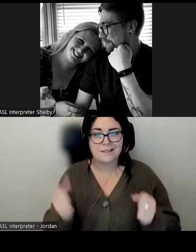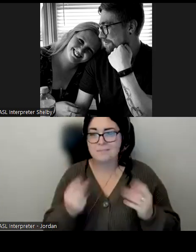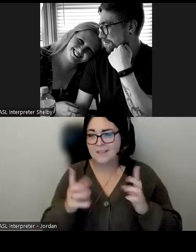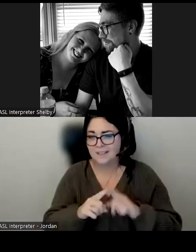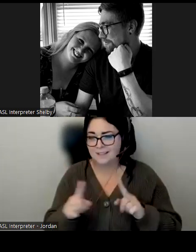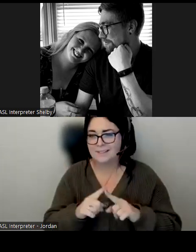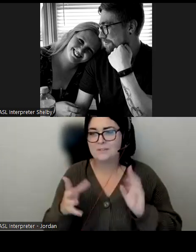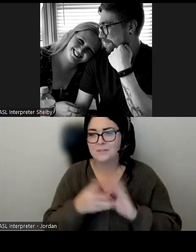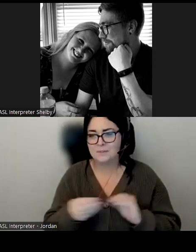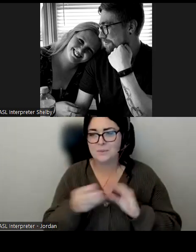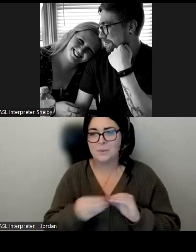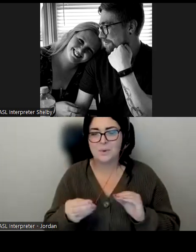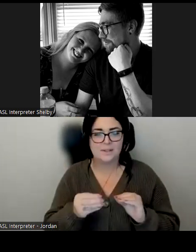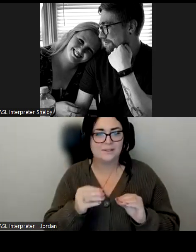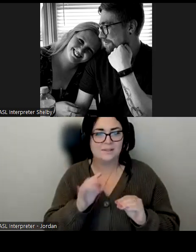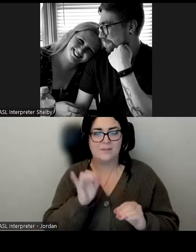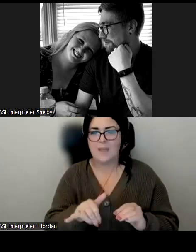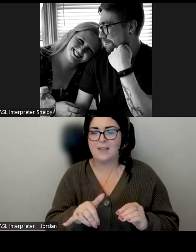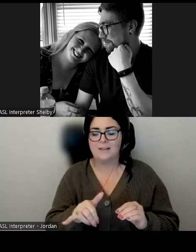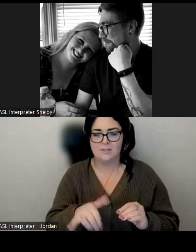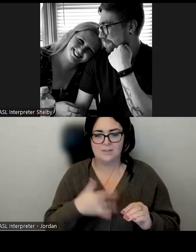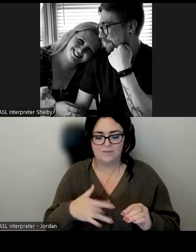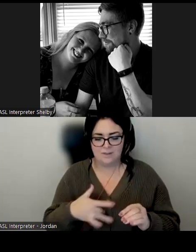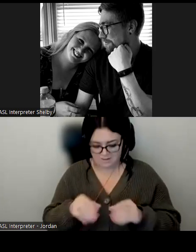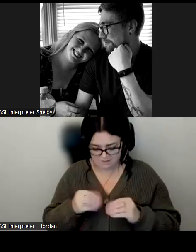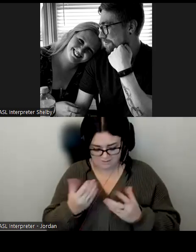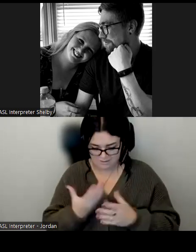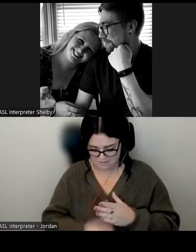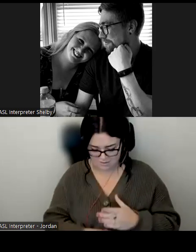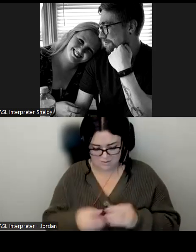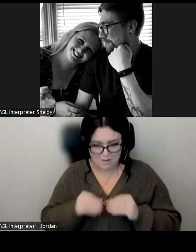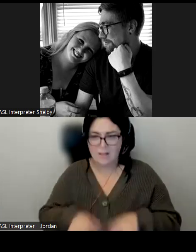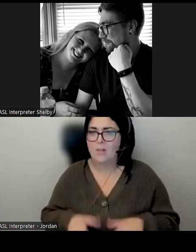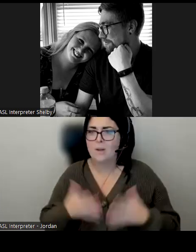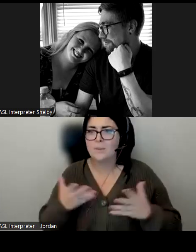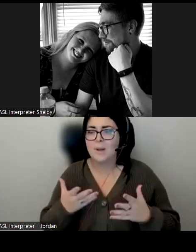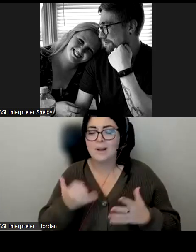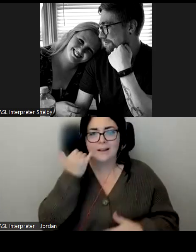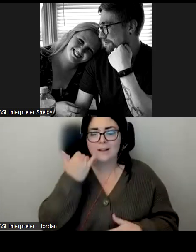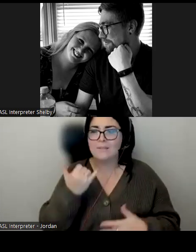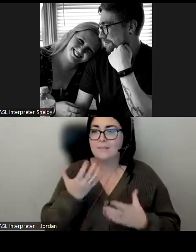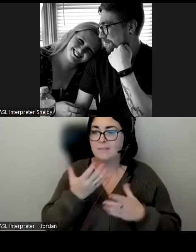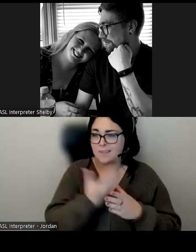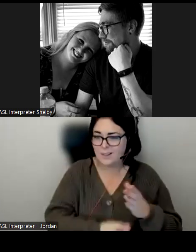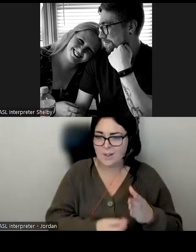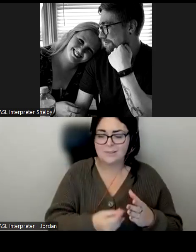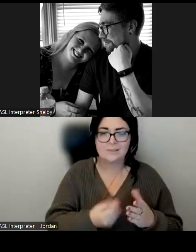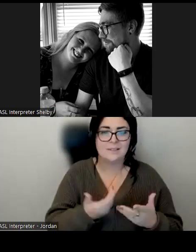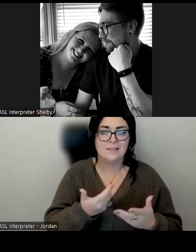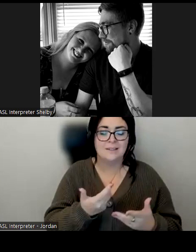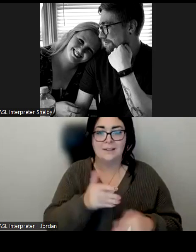with about that, right? In terms of like people who have lost even a child, like, or even pregnancy